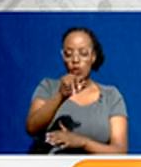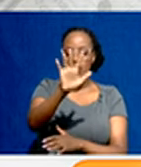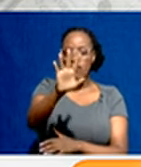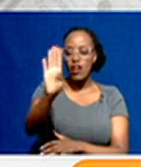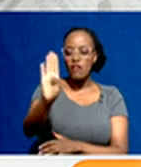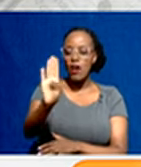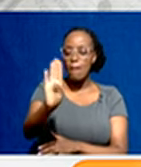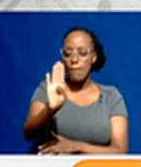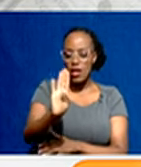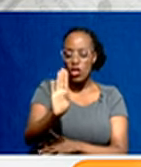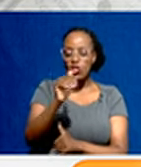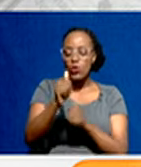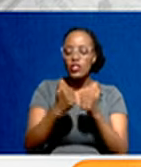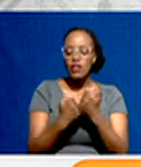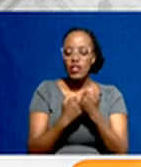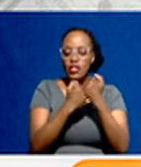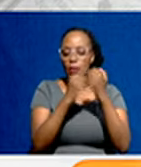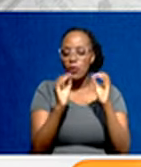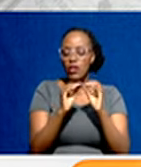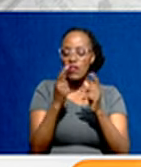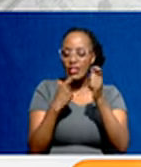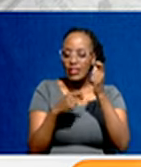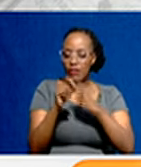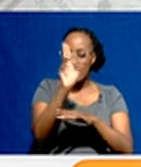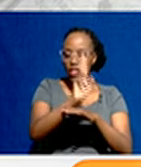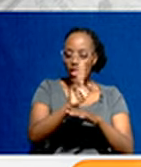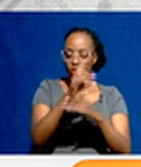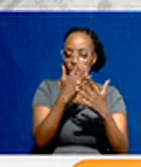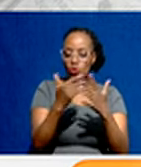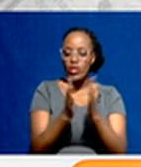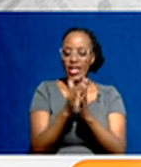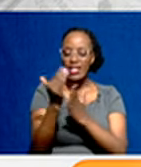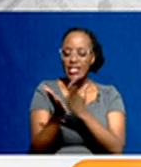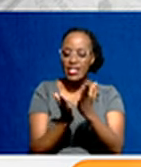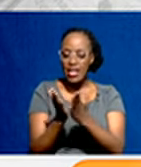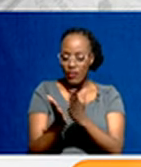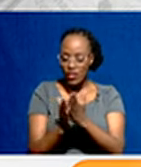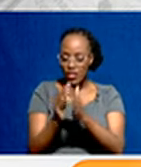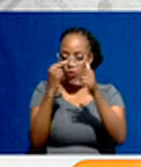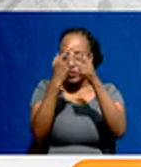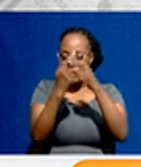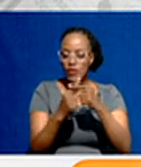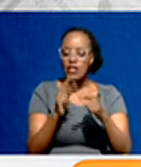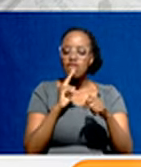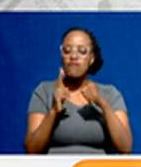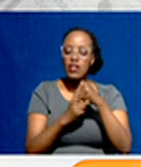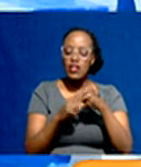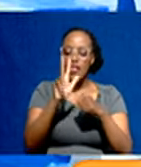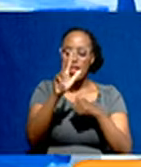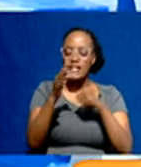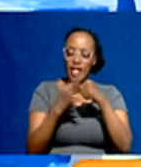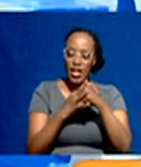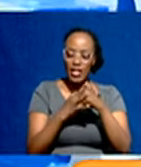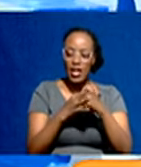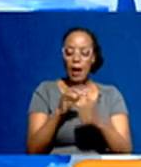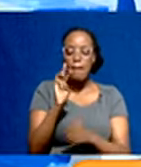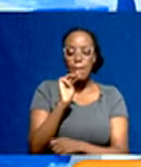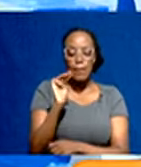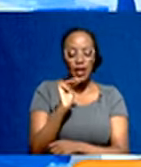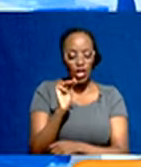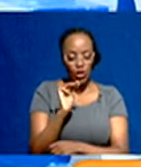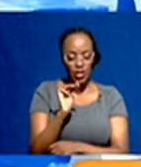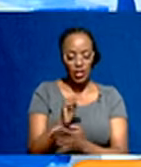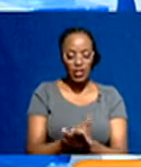billion shillings and supported expenditure on use of goods and services amounting to 738 million shillings.